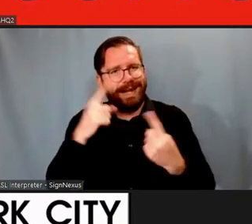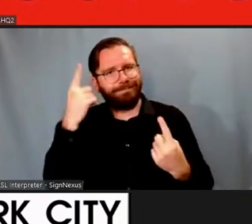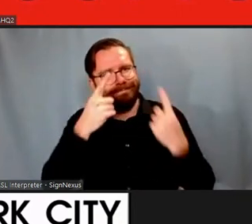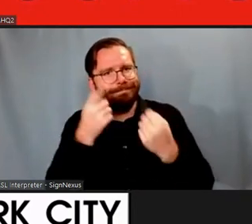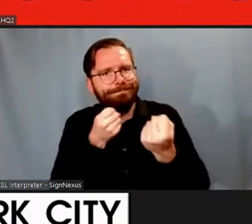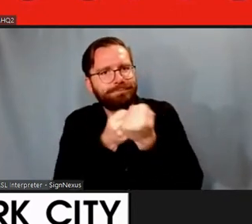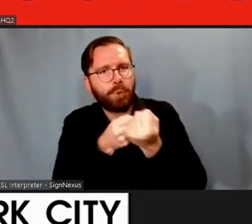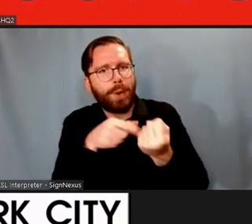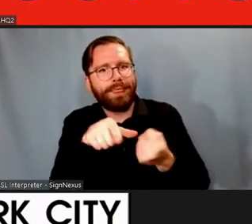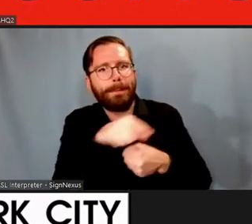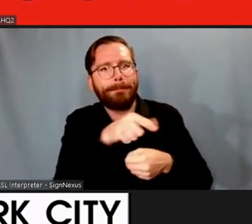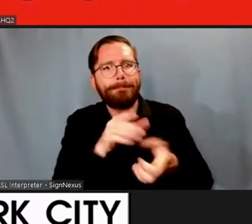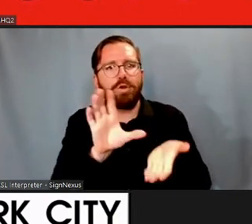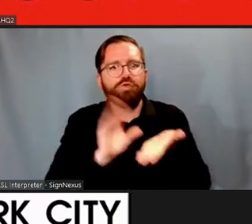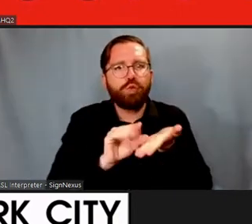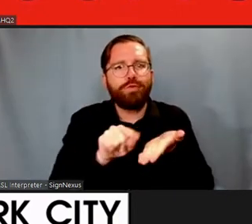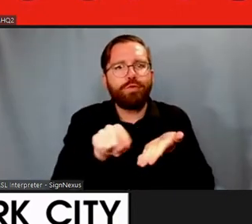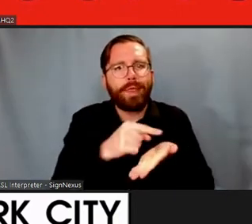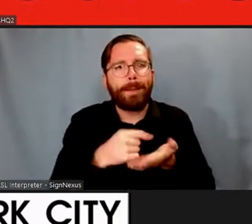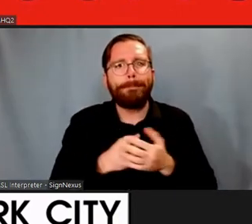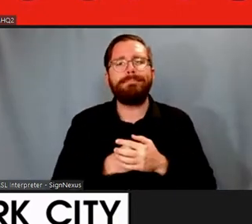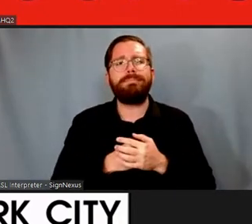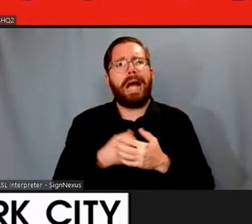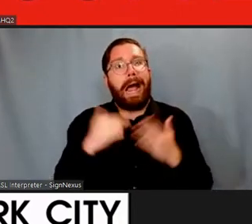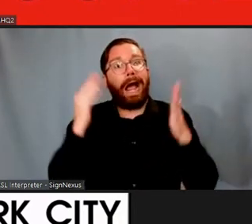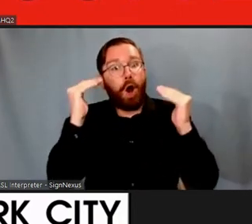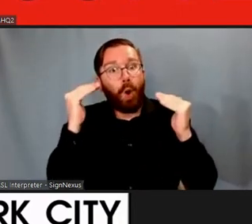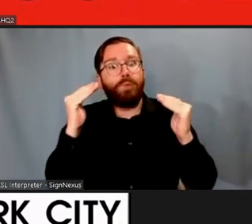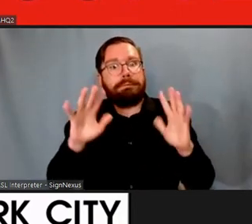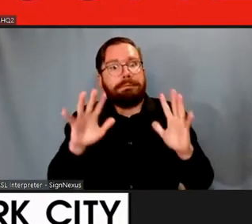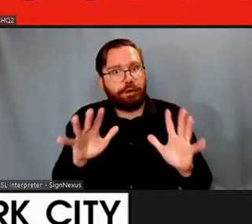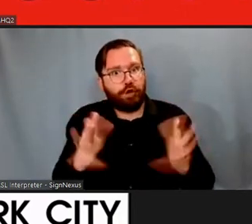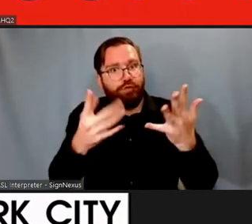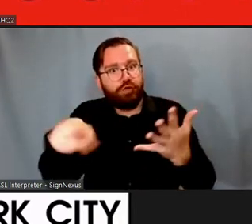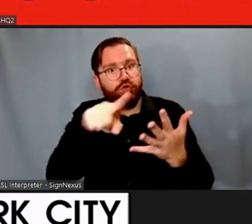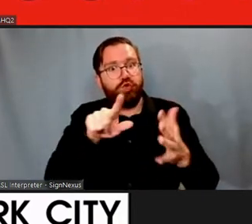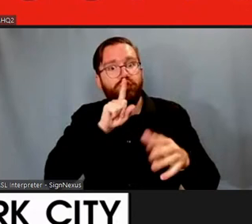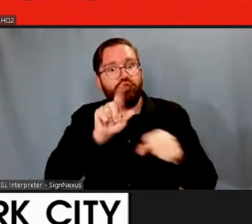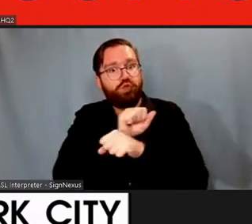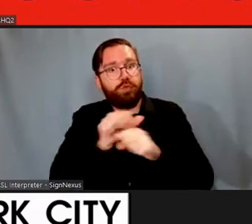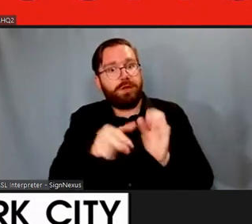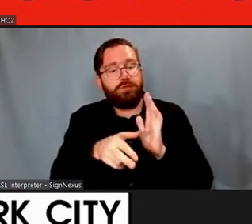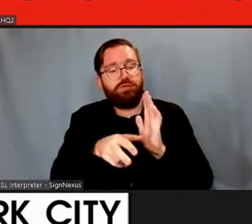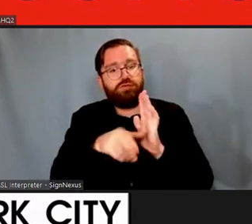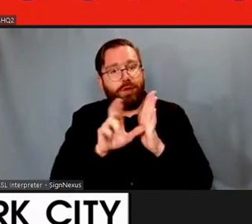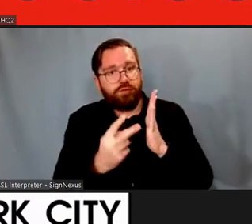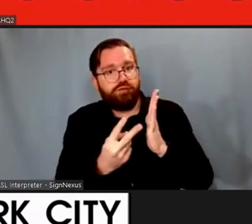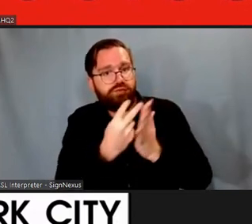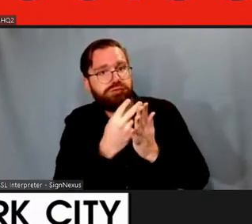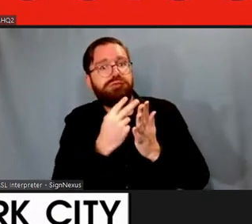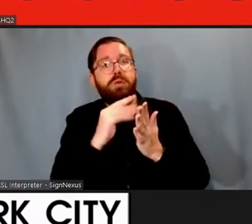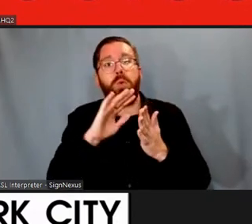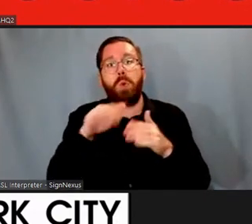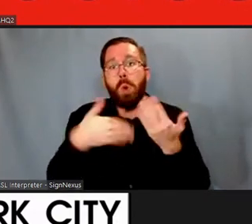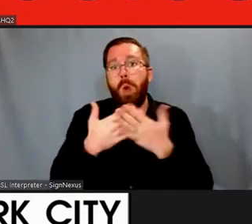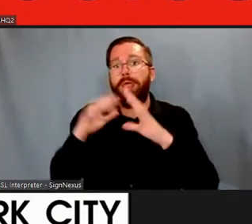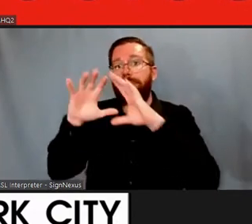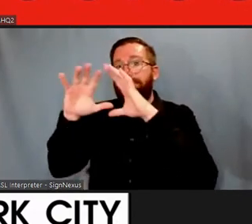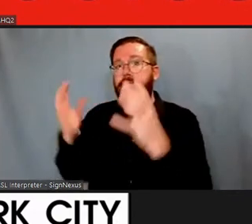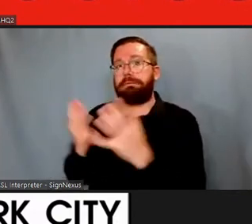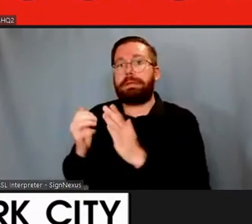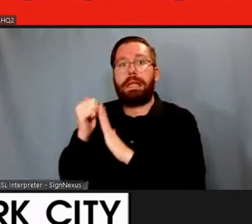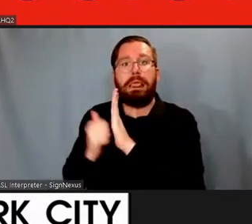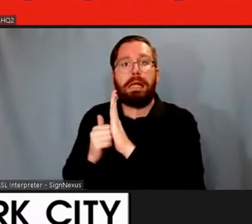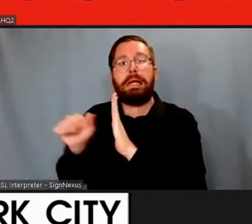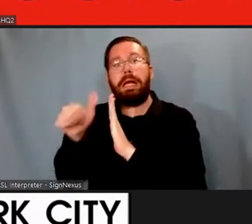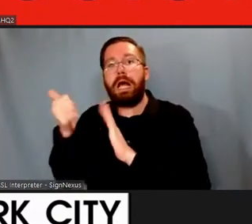wish and hope and urge that you review the you know global agendas of